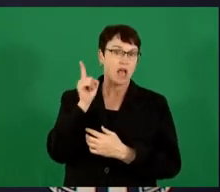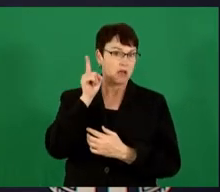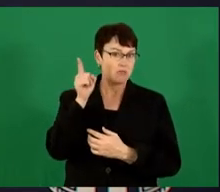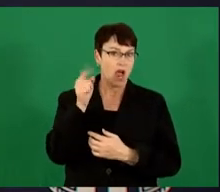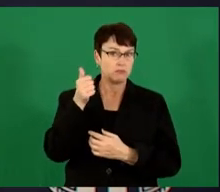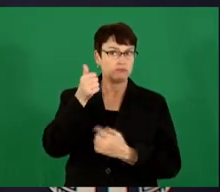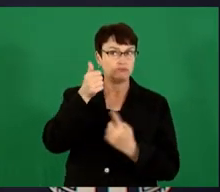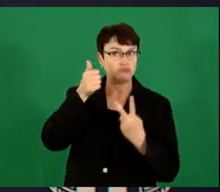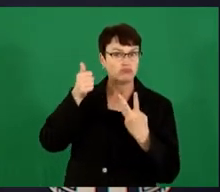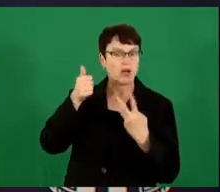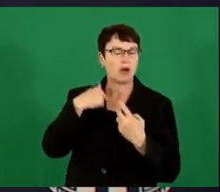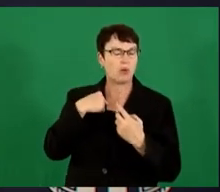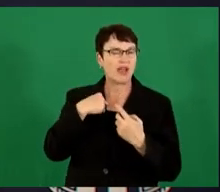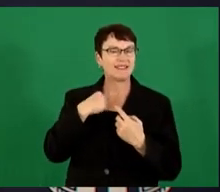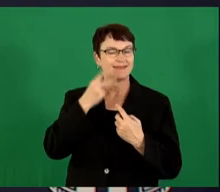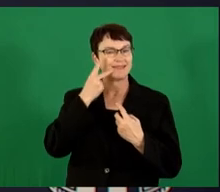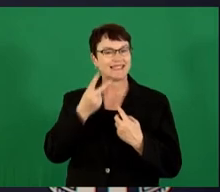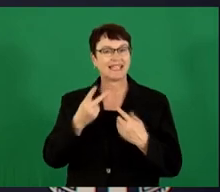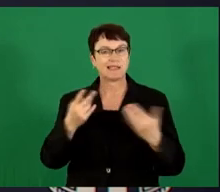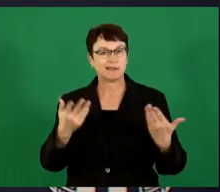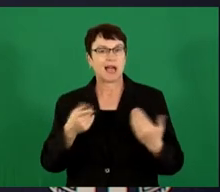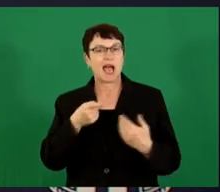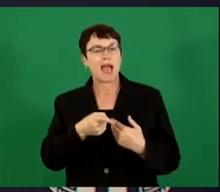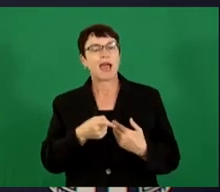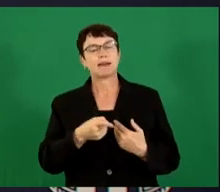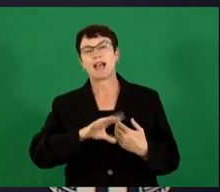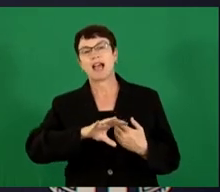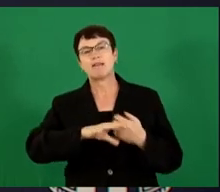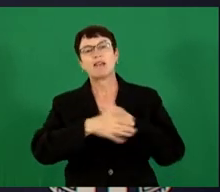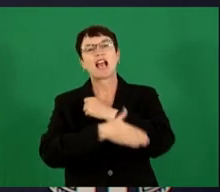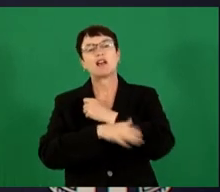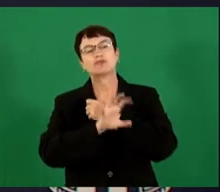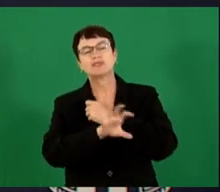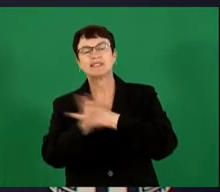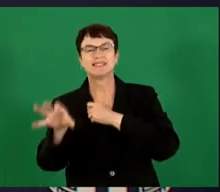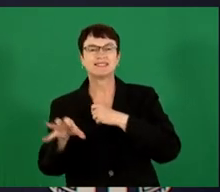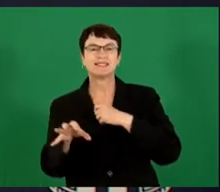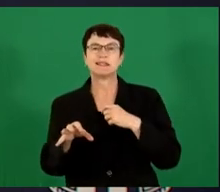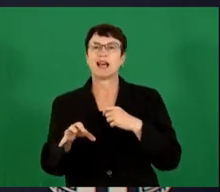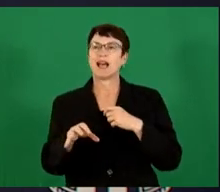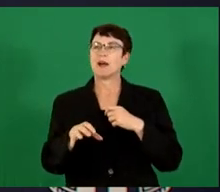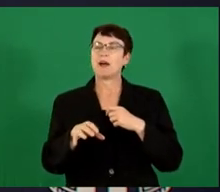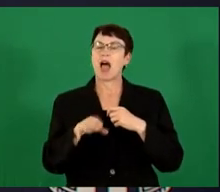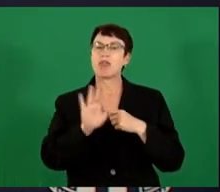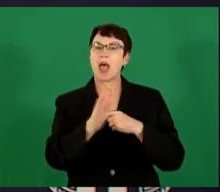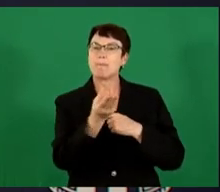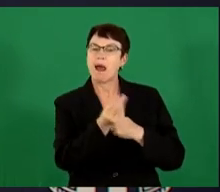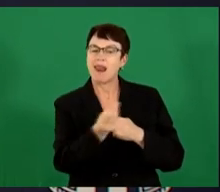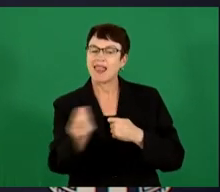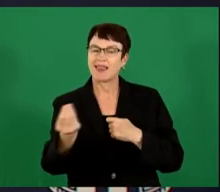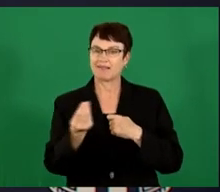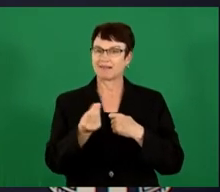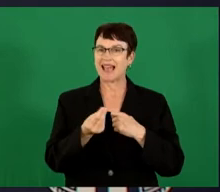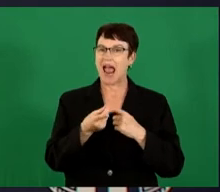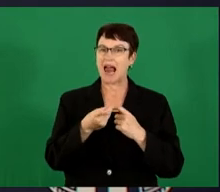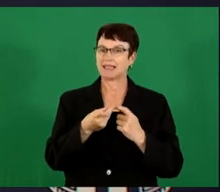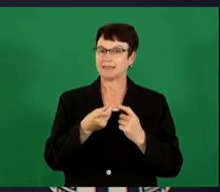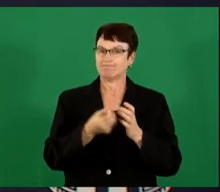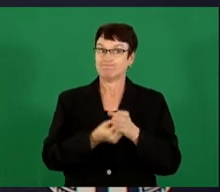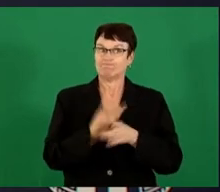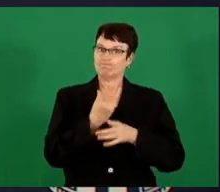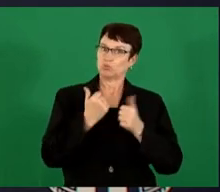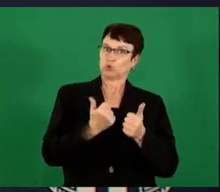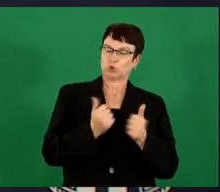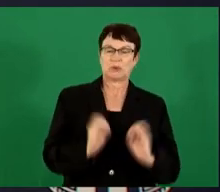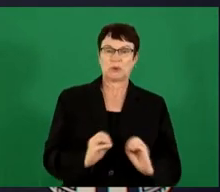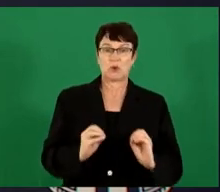depreciation of many emerging market currencies, including the rand. In recent months,